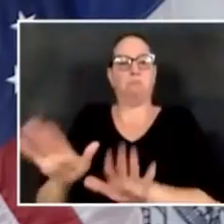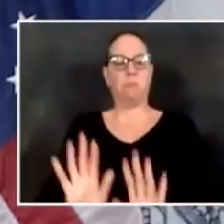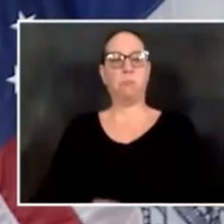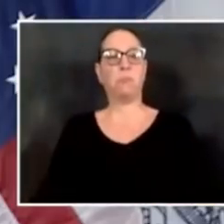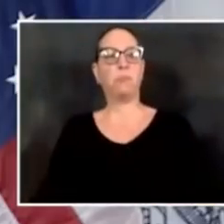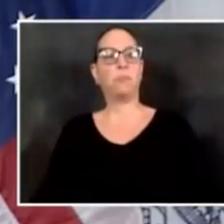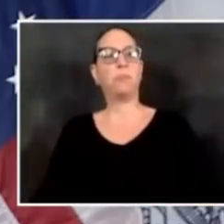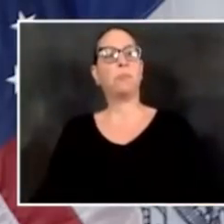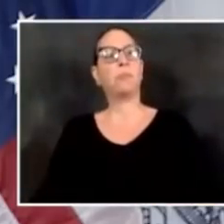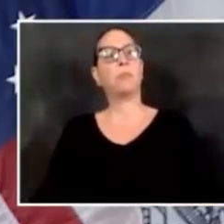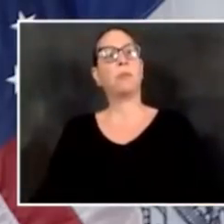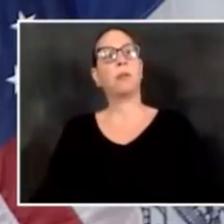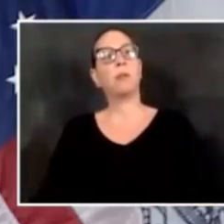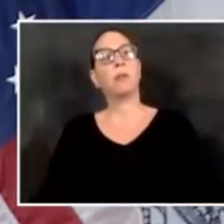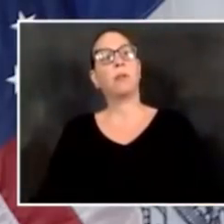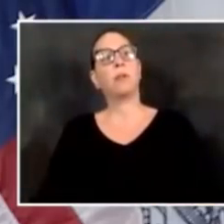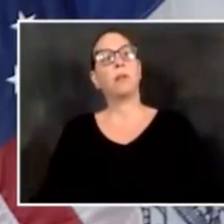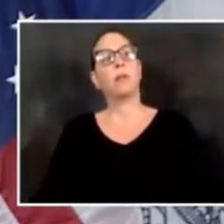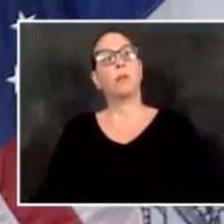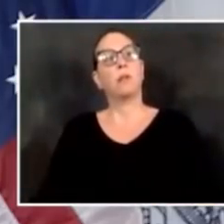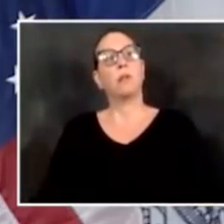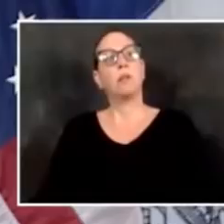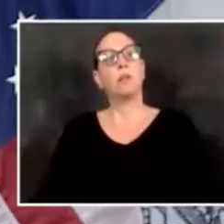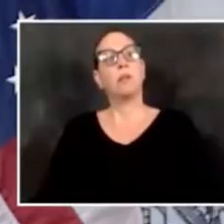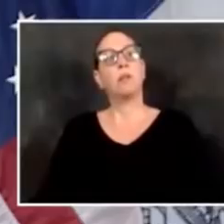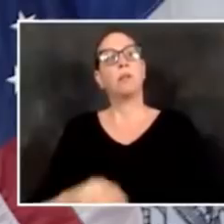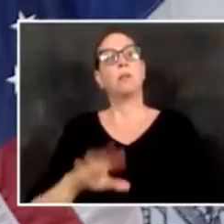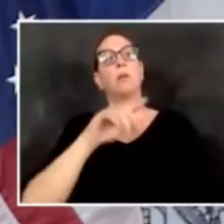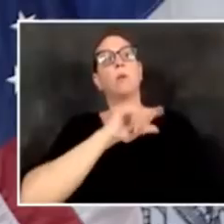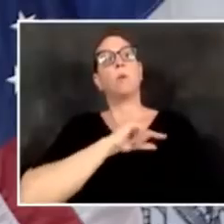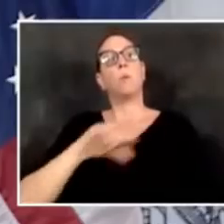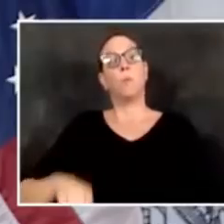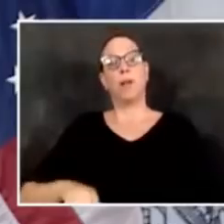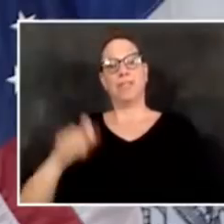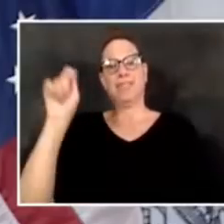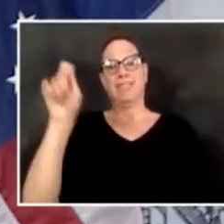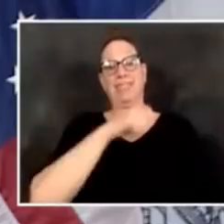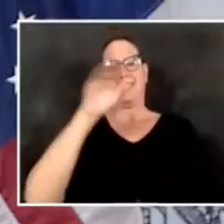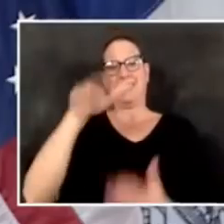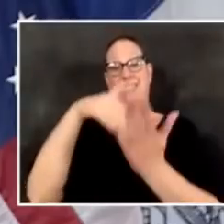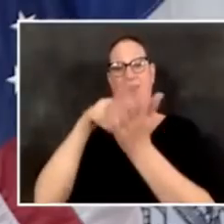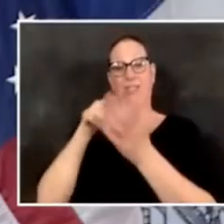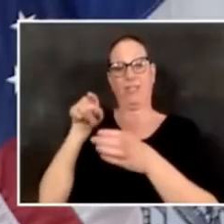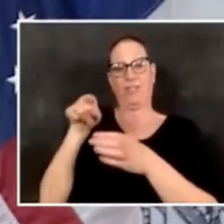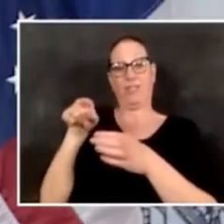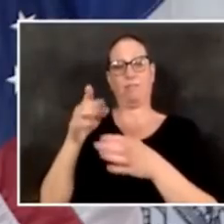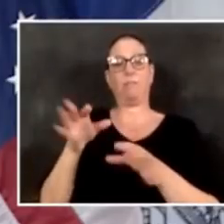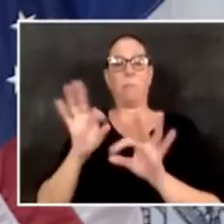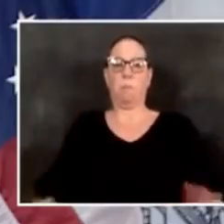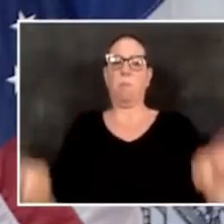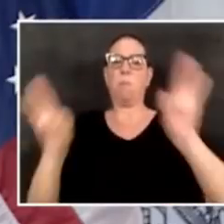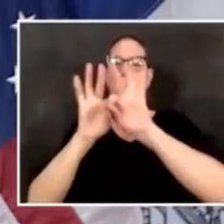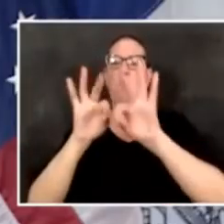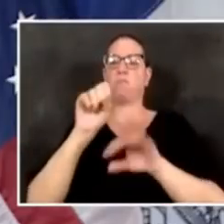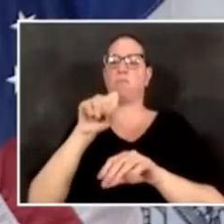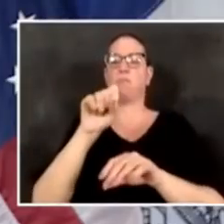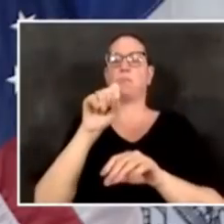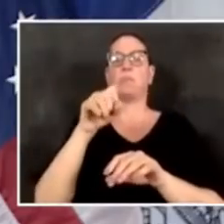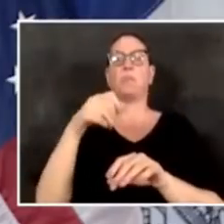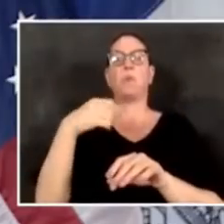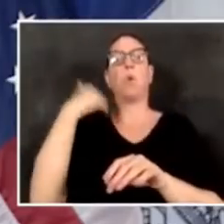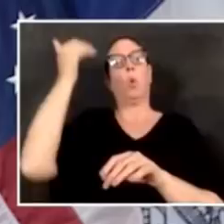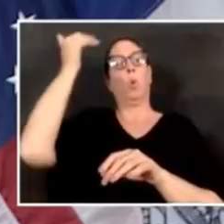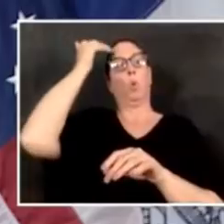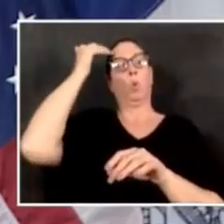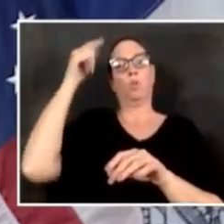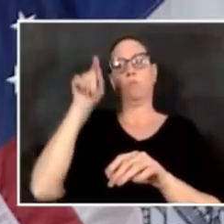one we projected from the beginning at the right time would be converted to being yet another place for isolation as part of a test and trace strategy. So